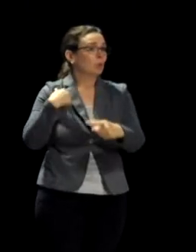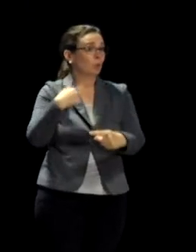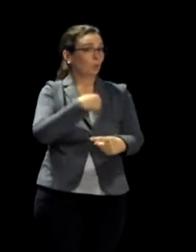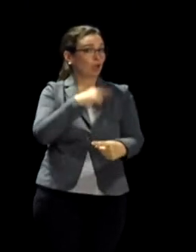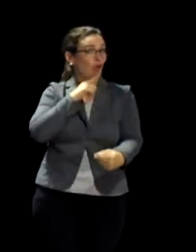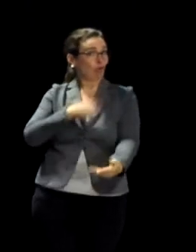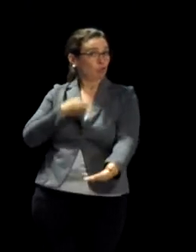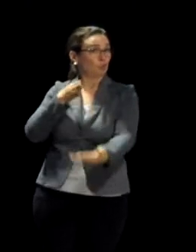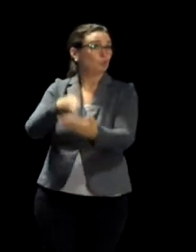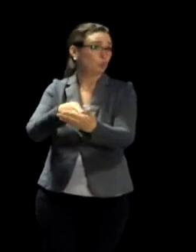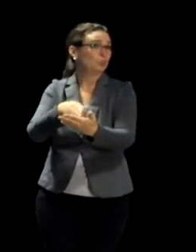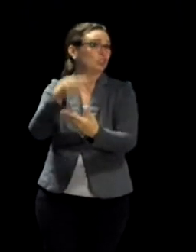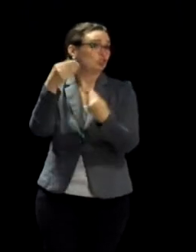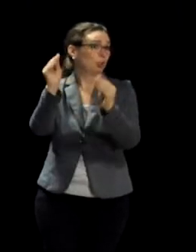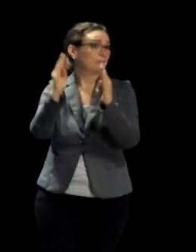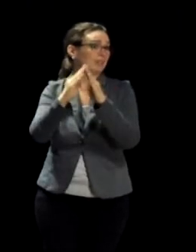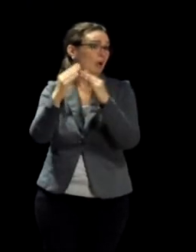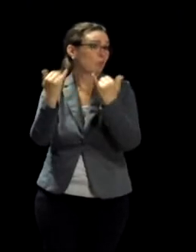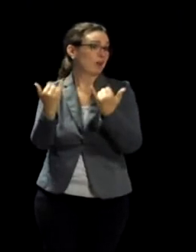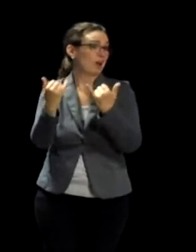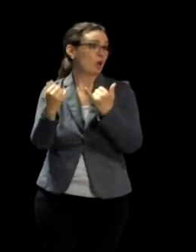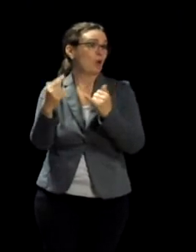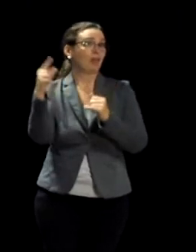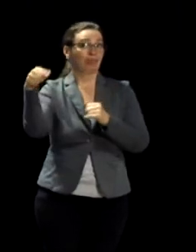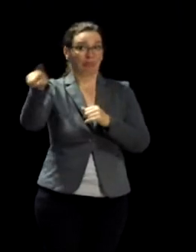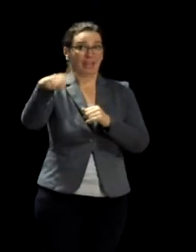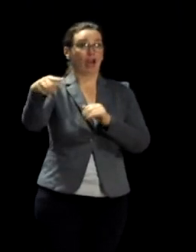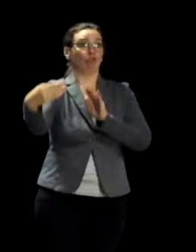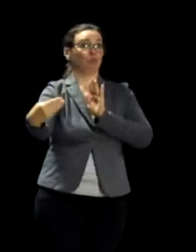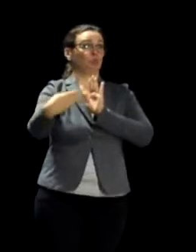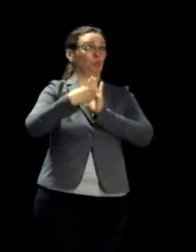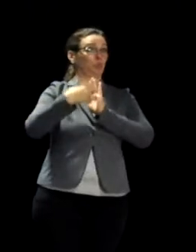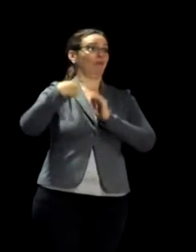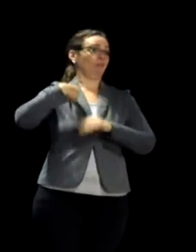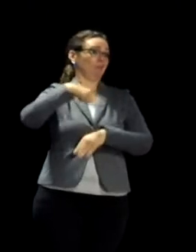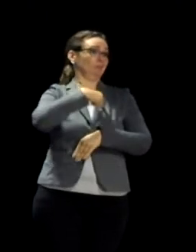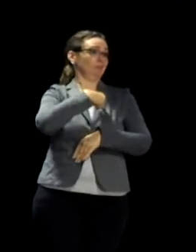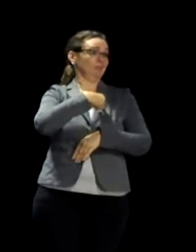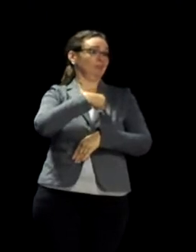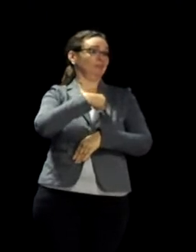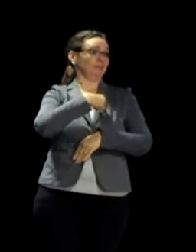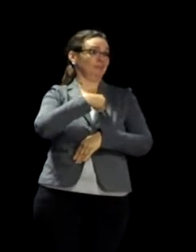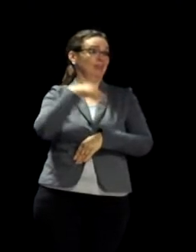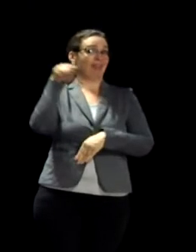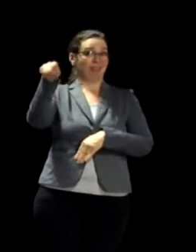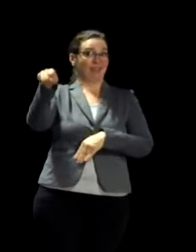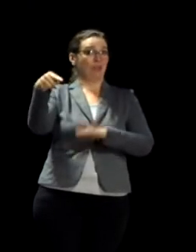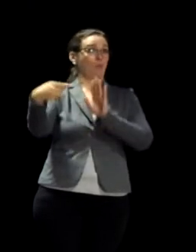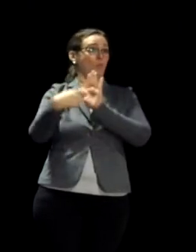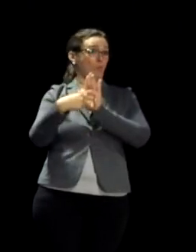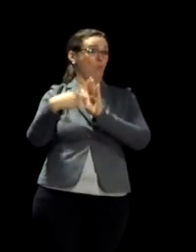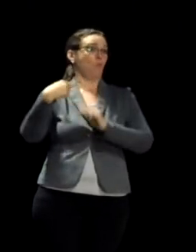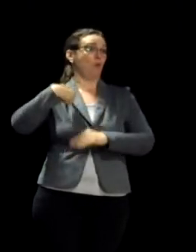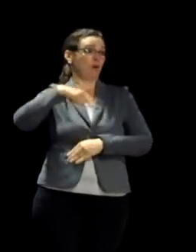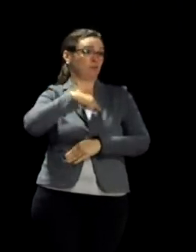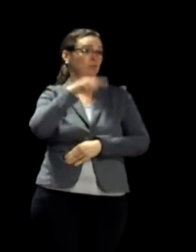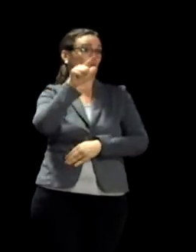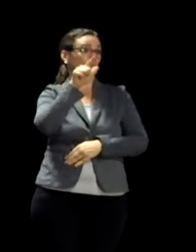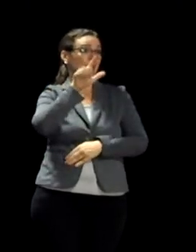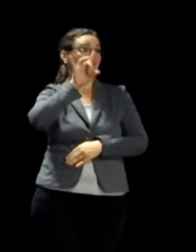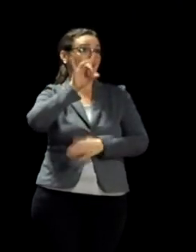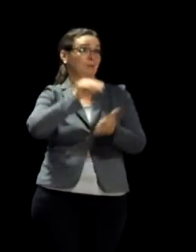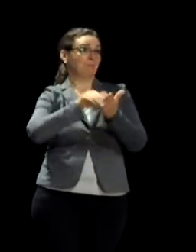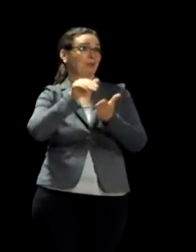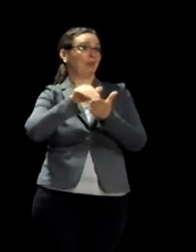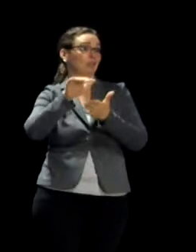building. Why would they upgrade their HVAC system when we're essentially trying to take the property in the court